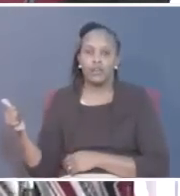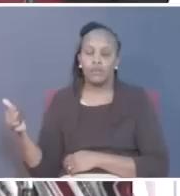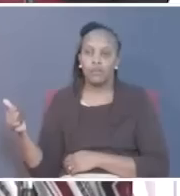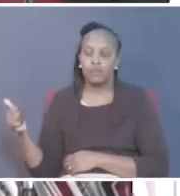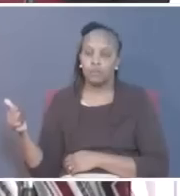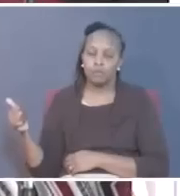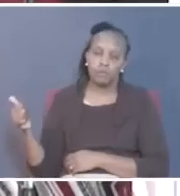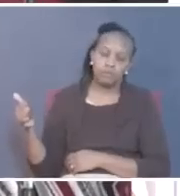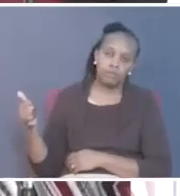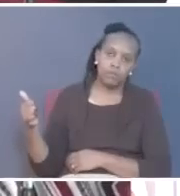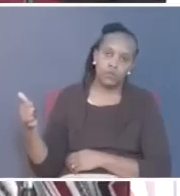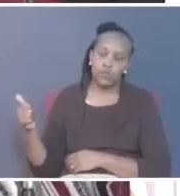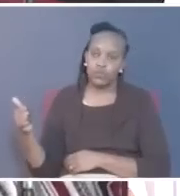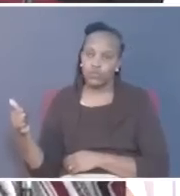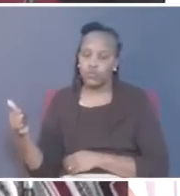ingine